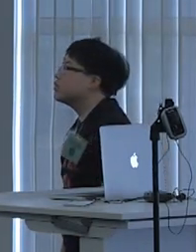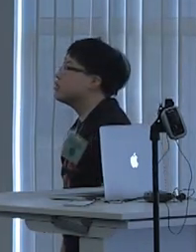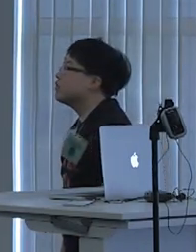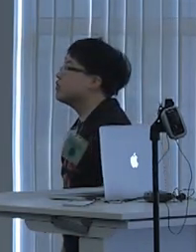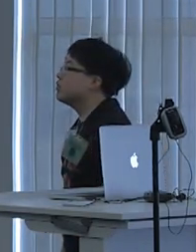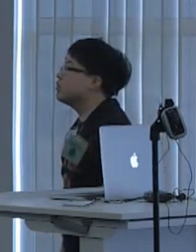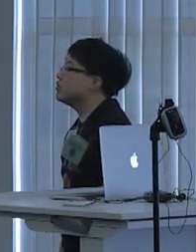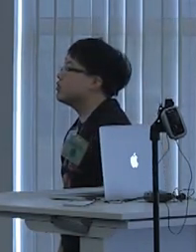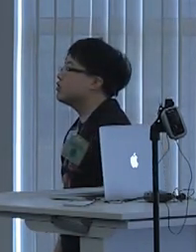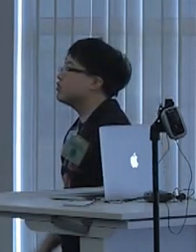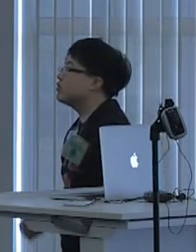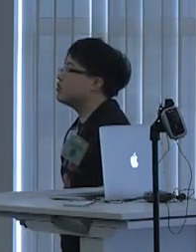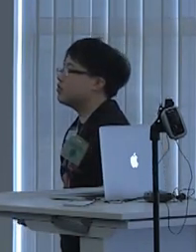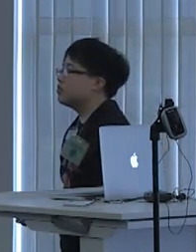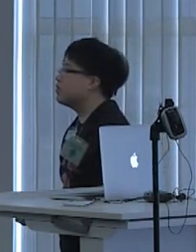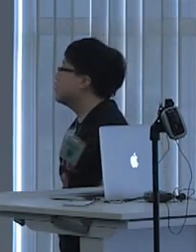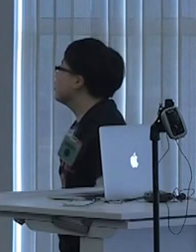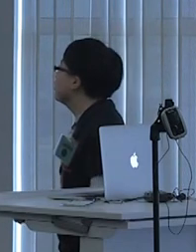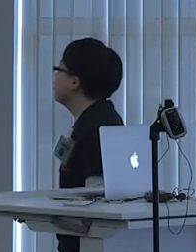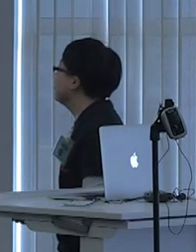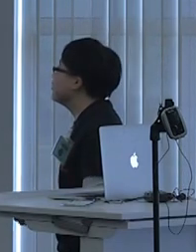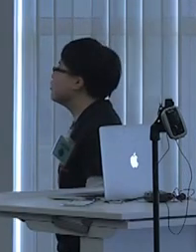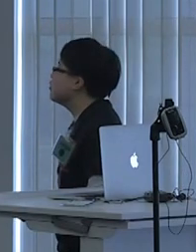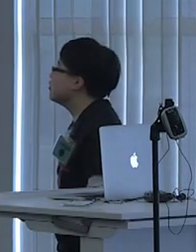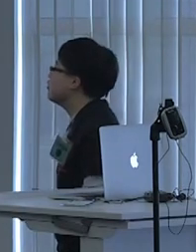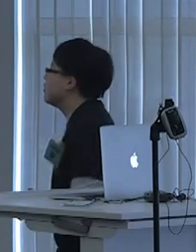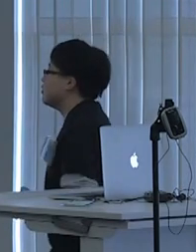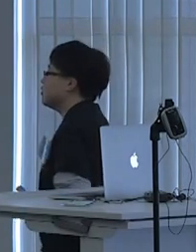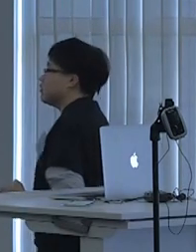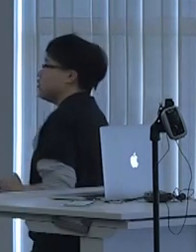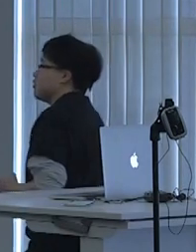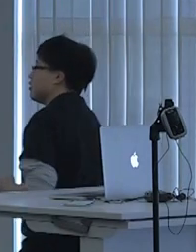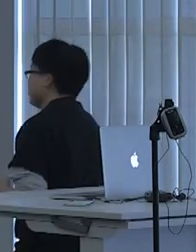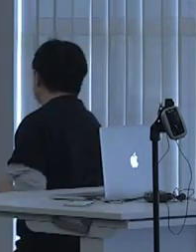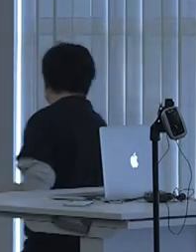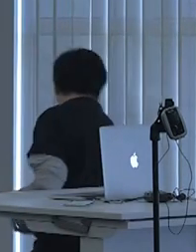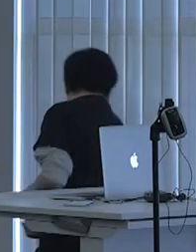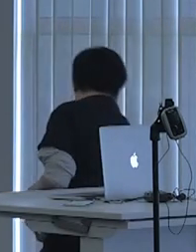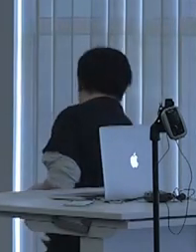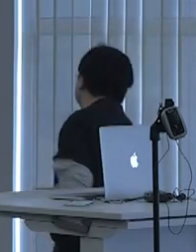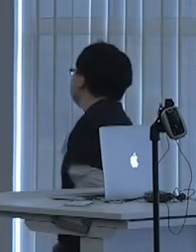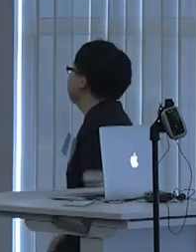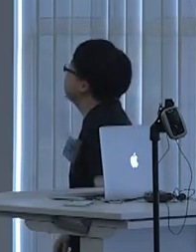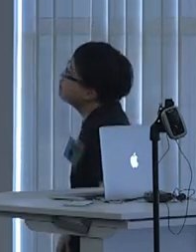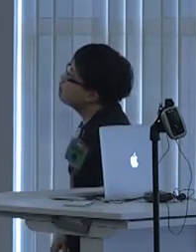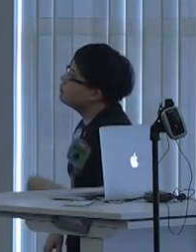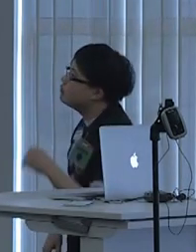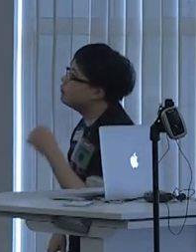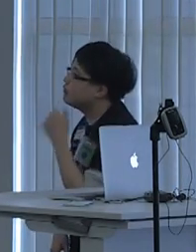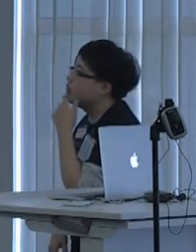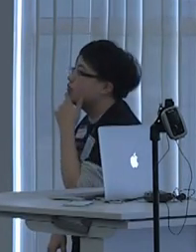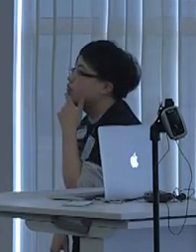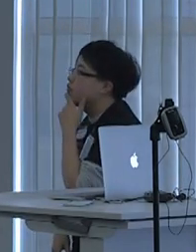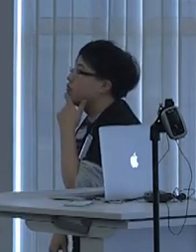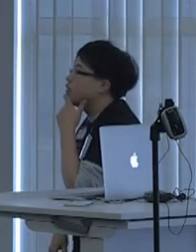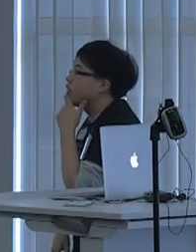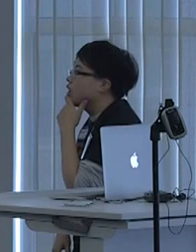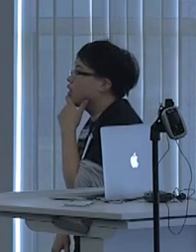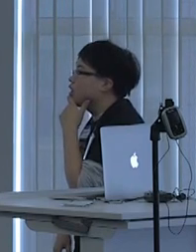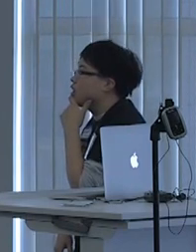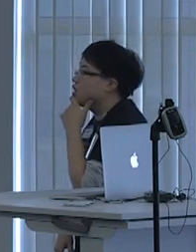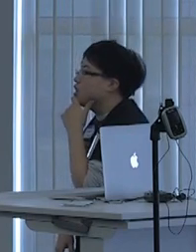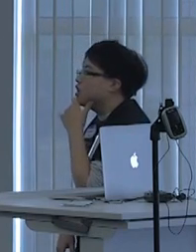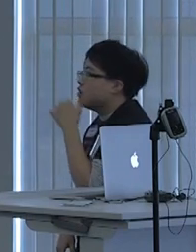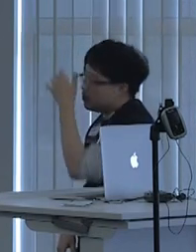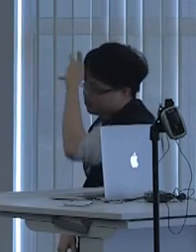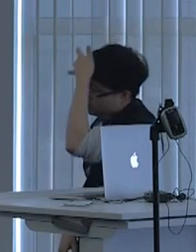In recent years, leaders in the disability rights movement have been treating intersectionality like